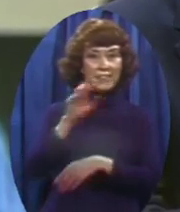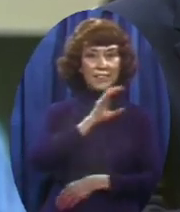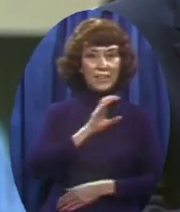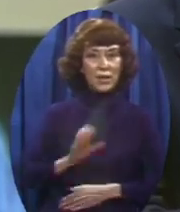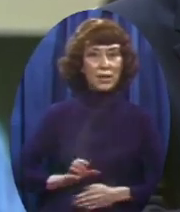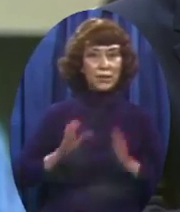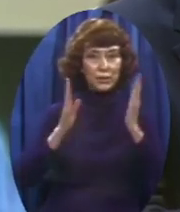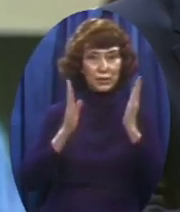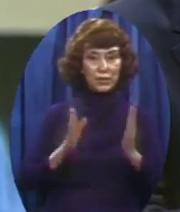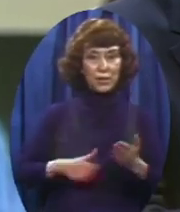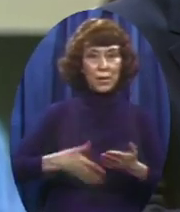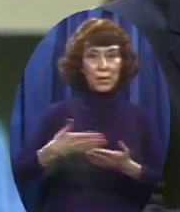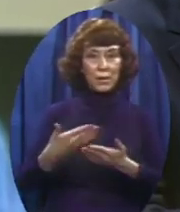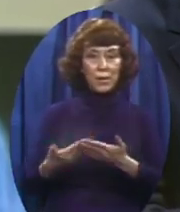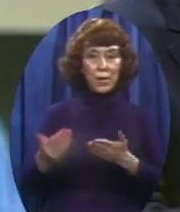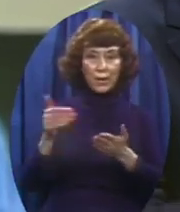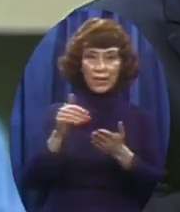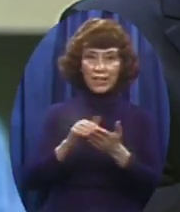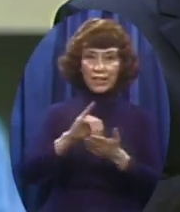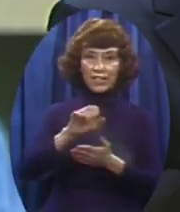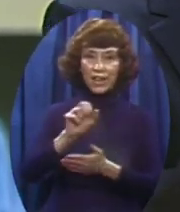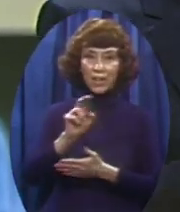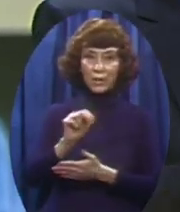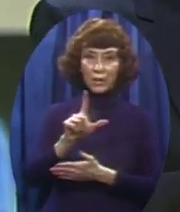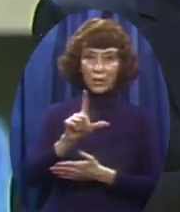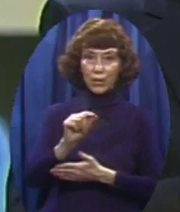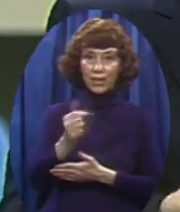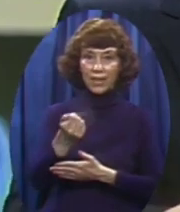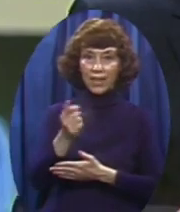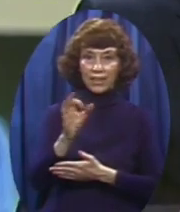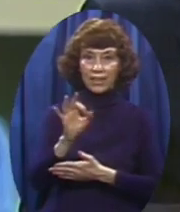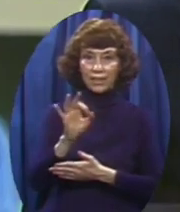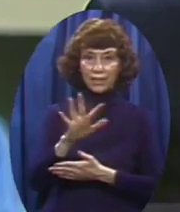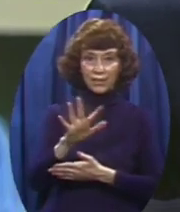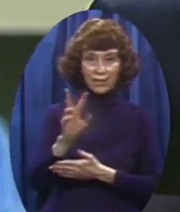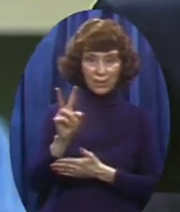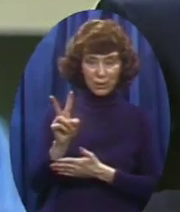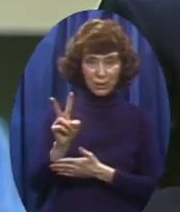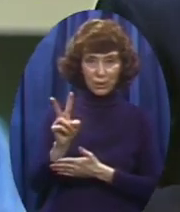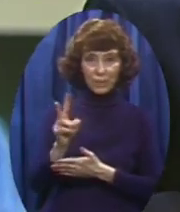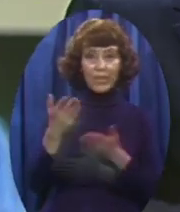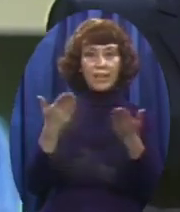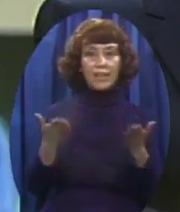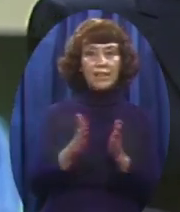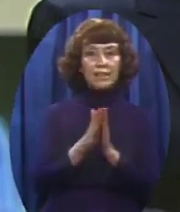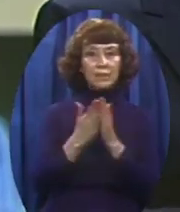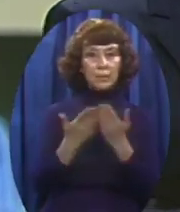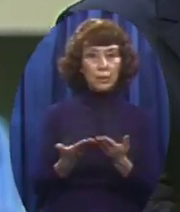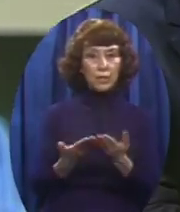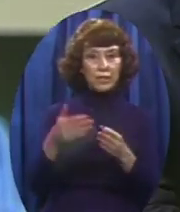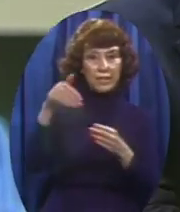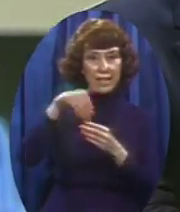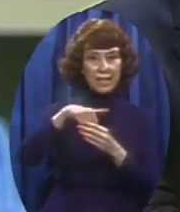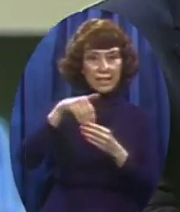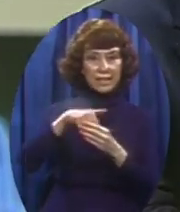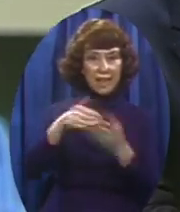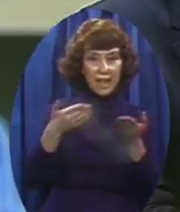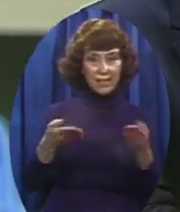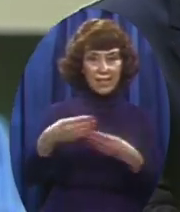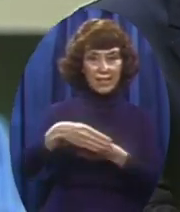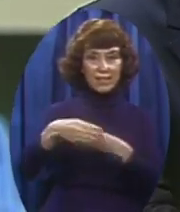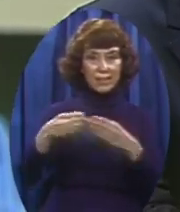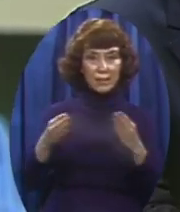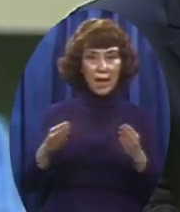again January 20, 1952. This little book does come inside this package, How to Live